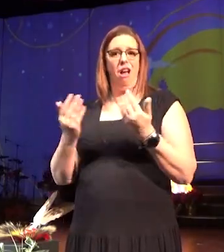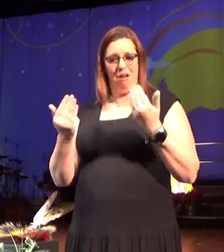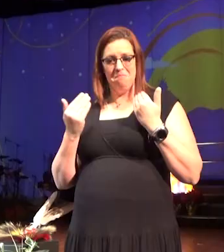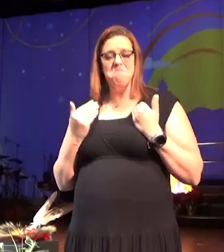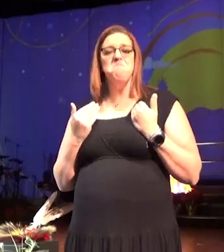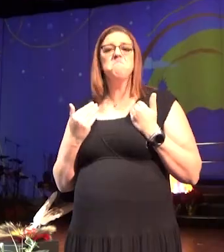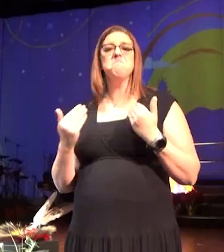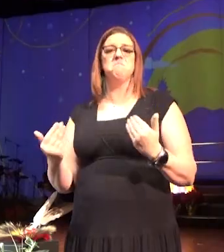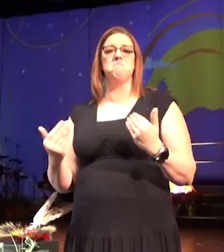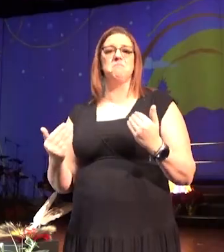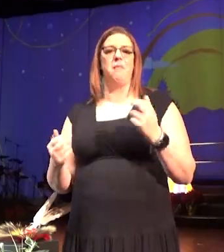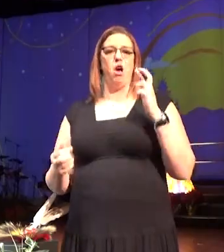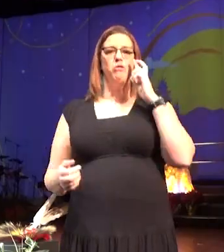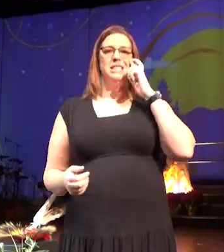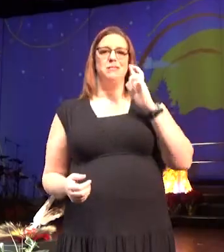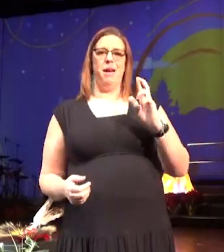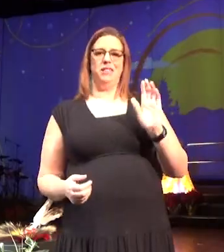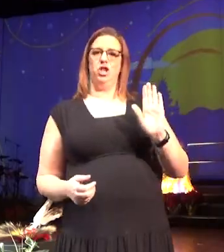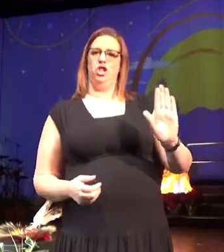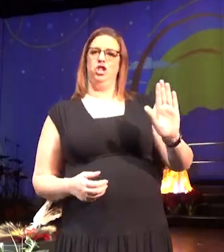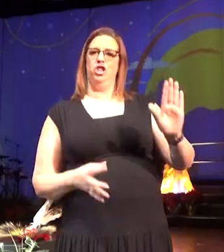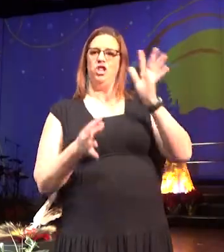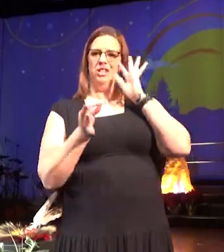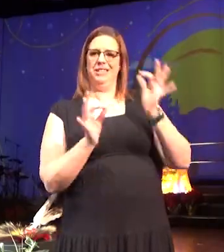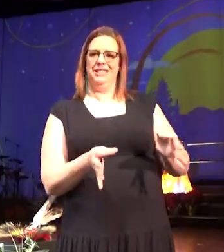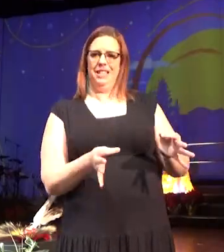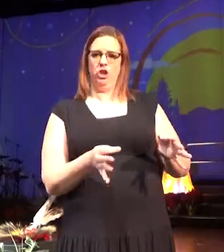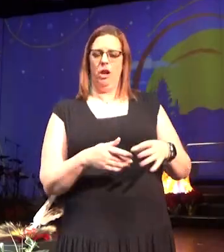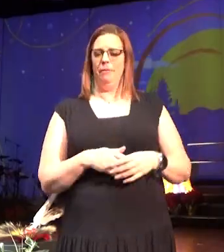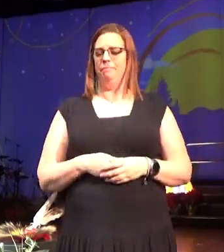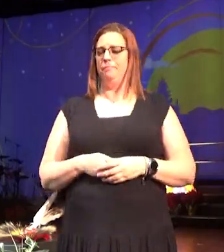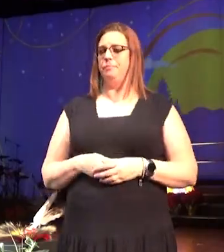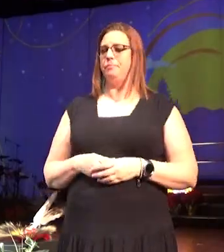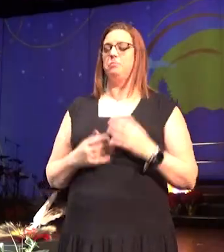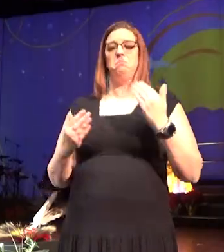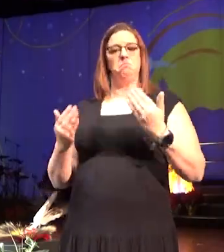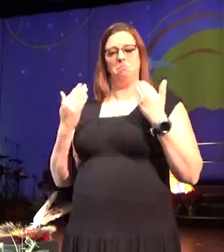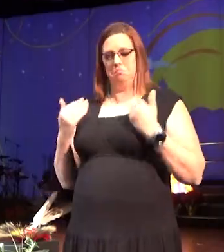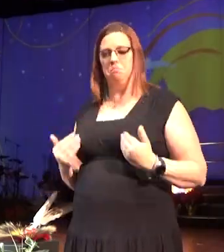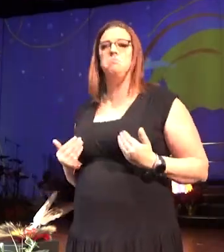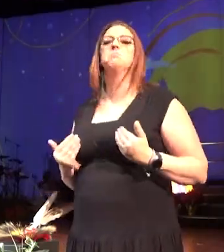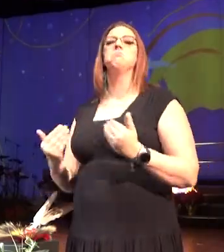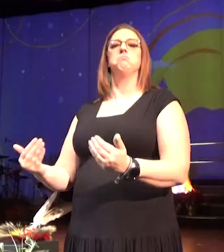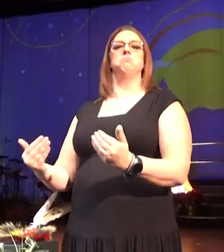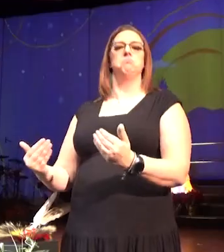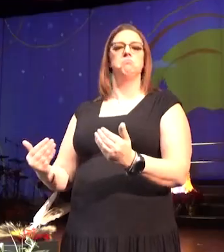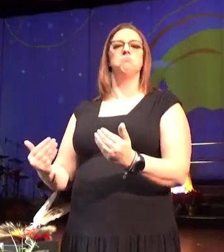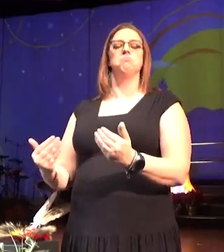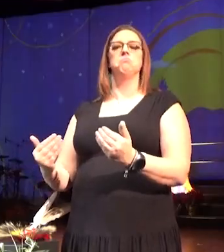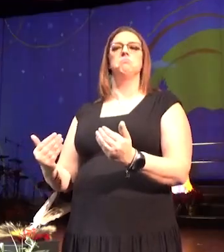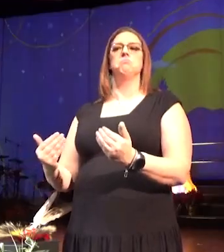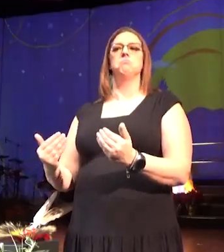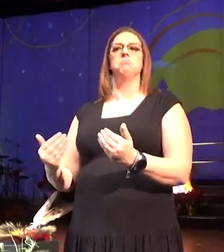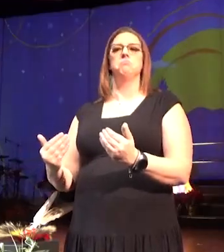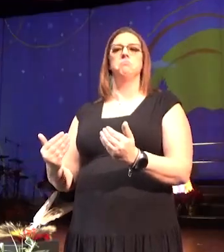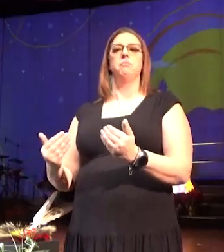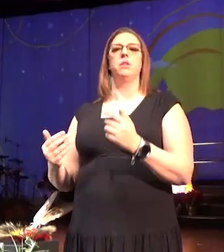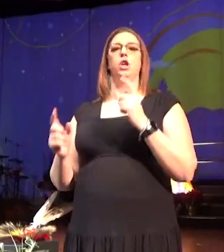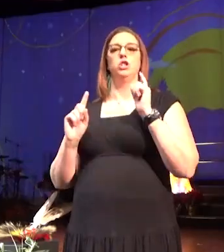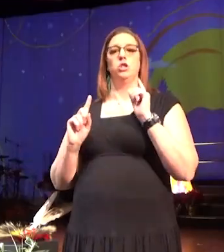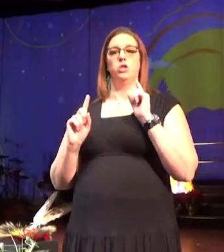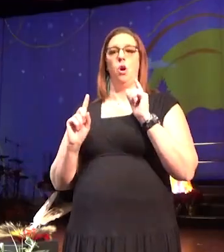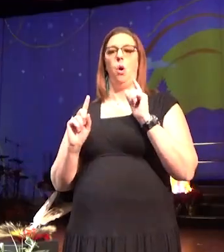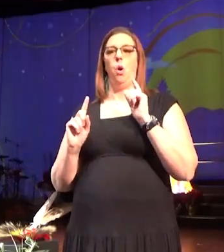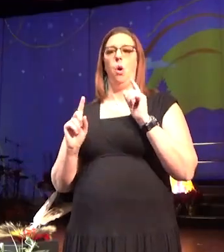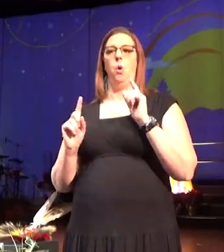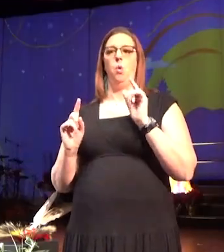I changed and I respected her decision. But I kept moving, and that's when I went to the vision